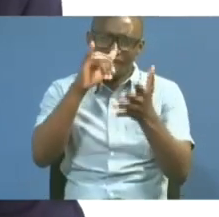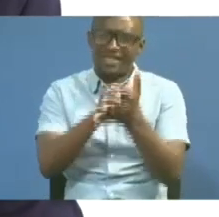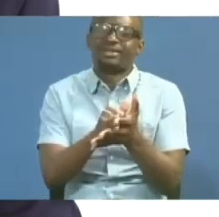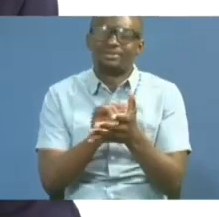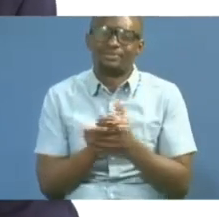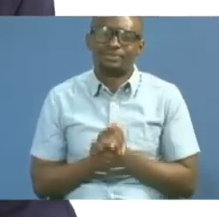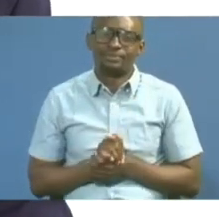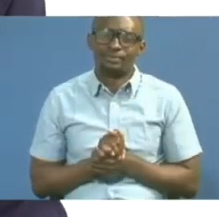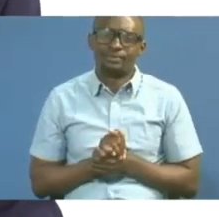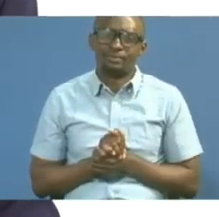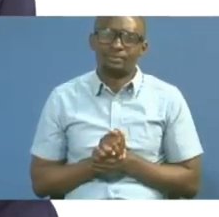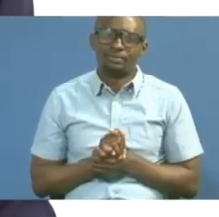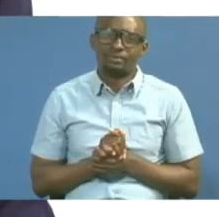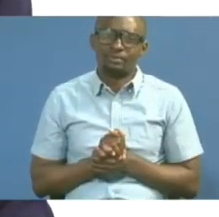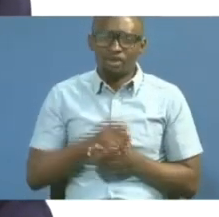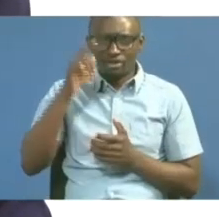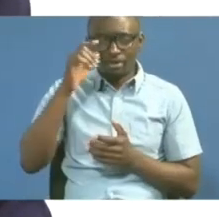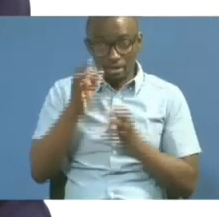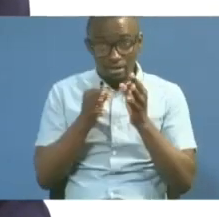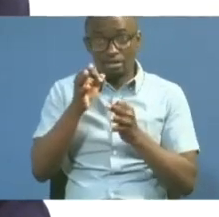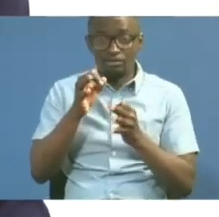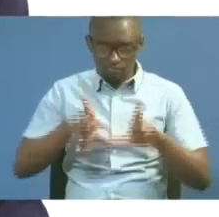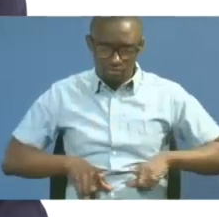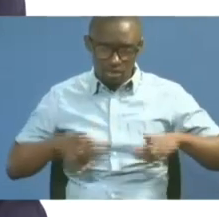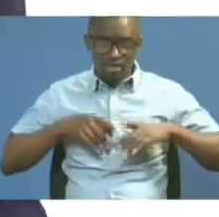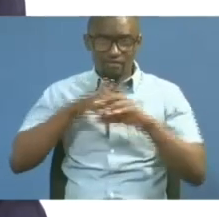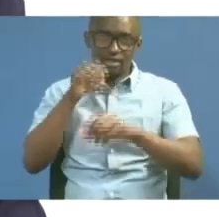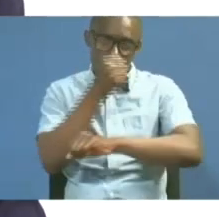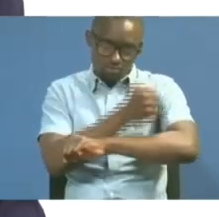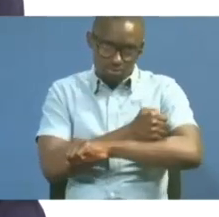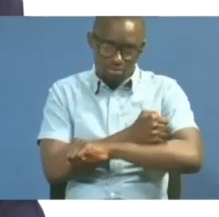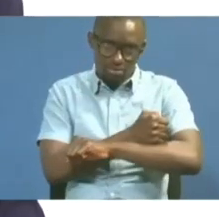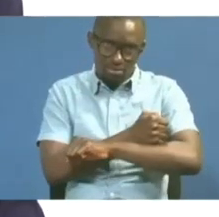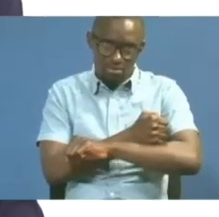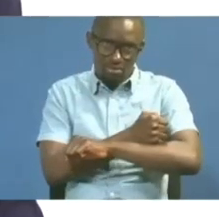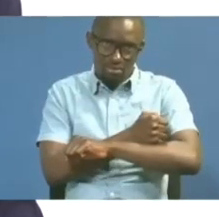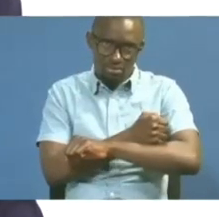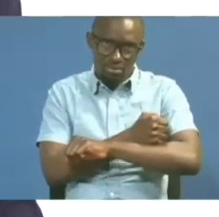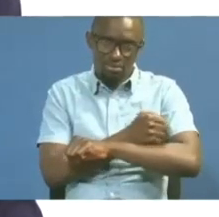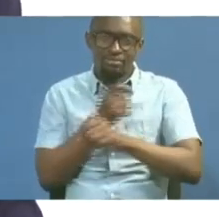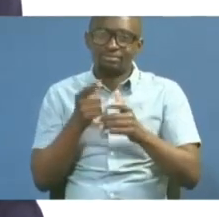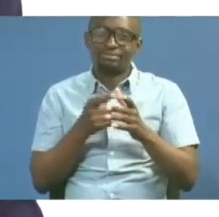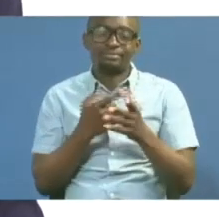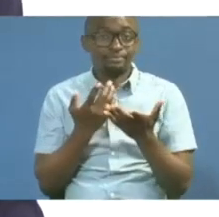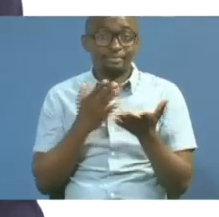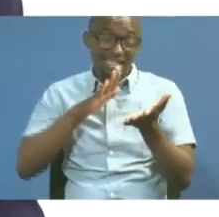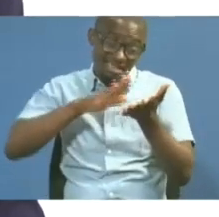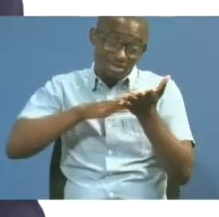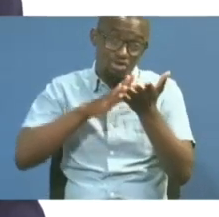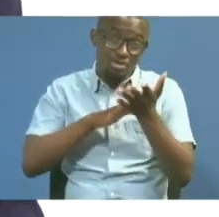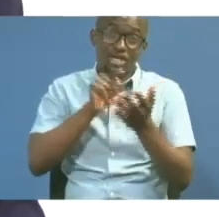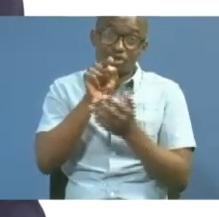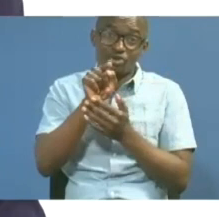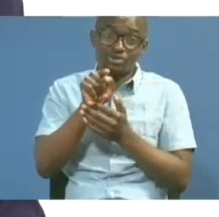ensuring that for residents, I would recommend you to